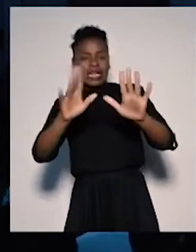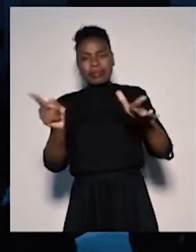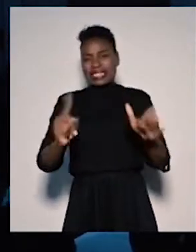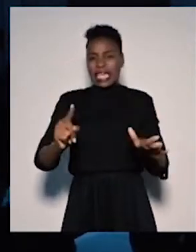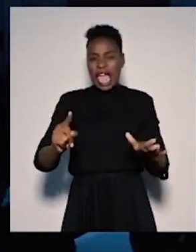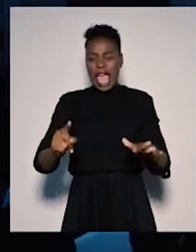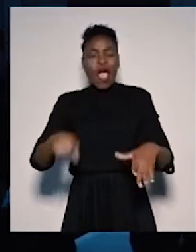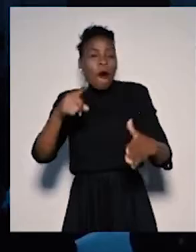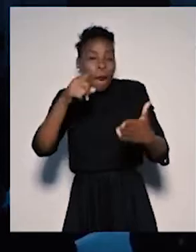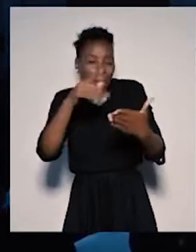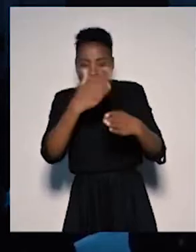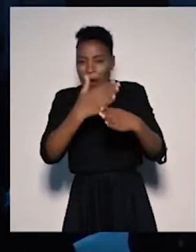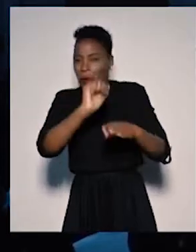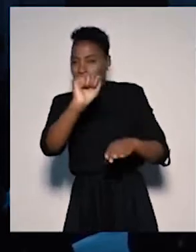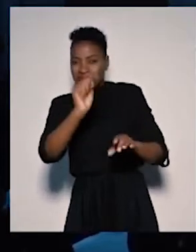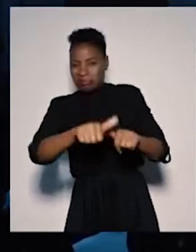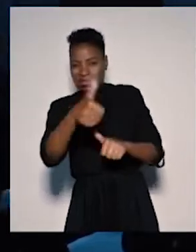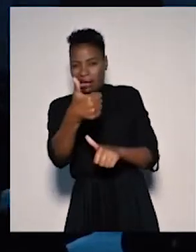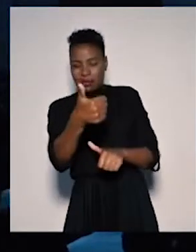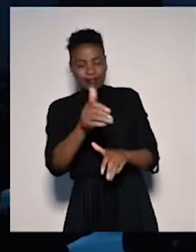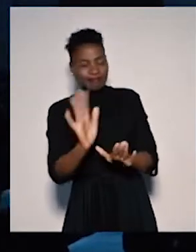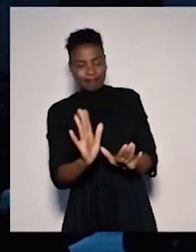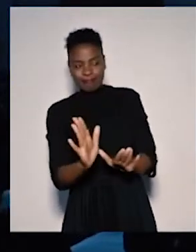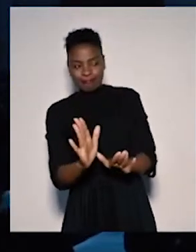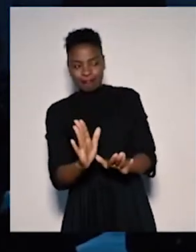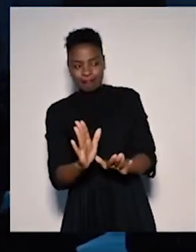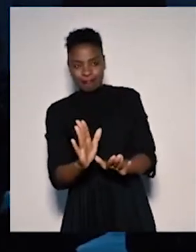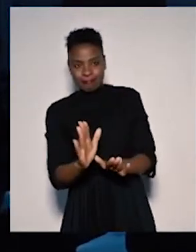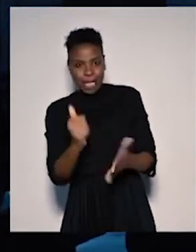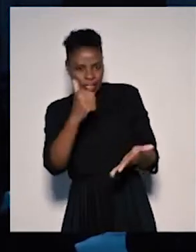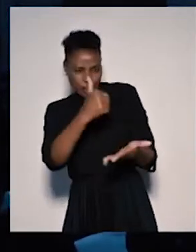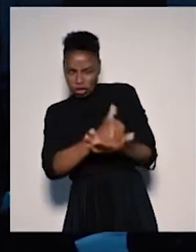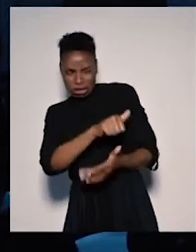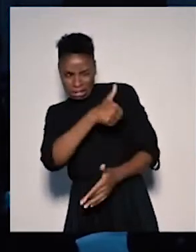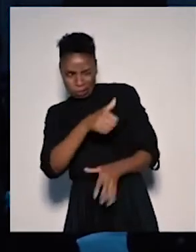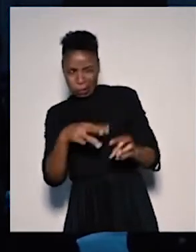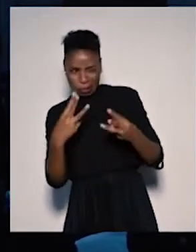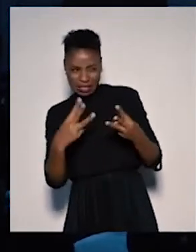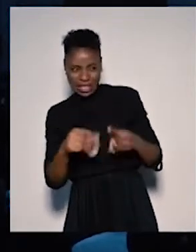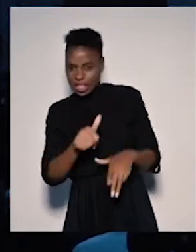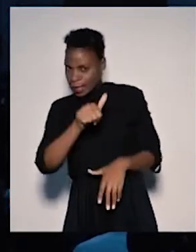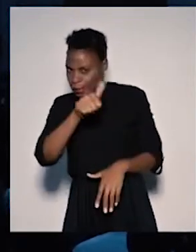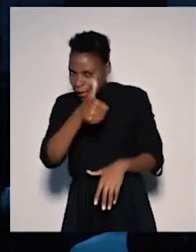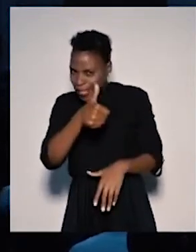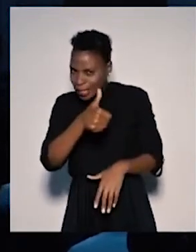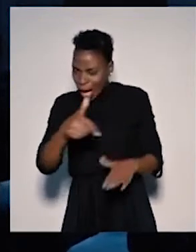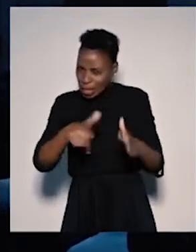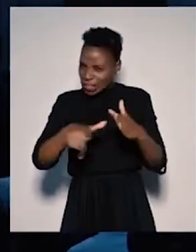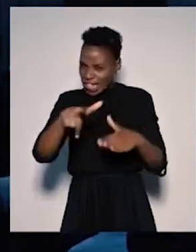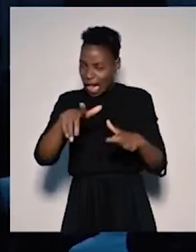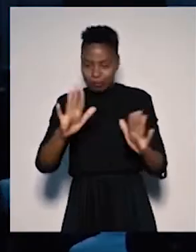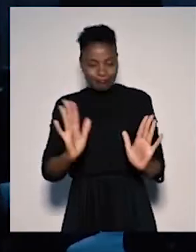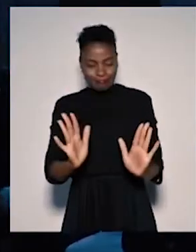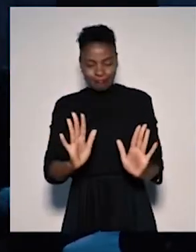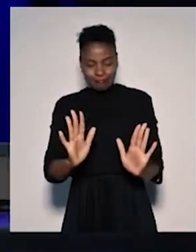exam, you just did 6 out of 10. Look at your neighbor and say, I don't want to sit next to people who are doing 6 out of 10 here. I don't want to sit next to